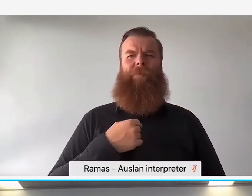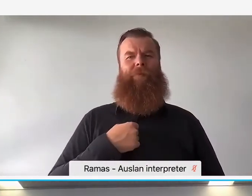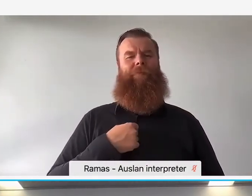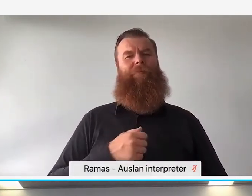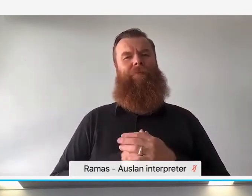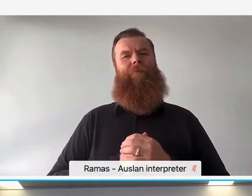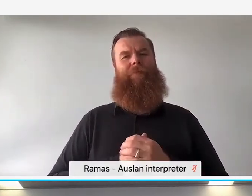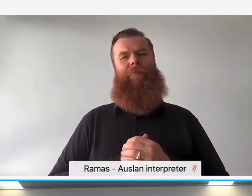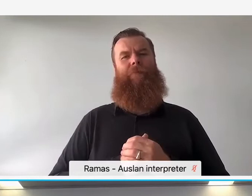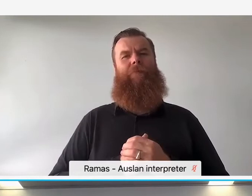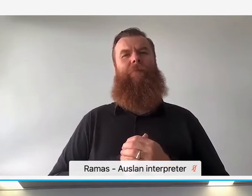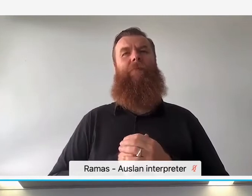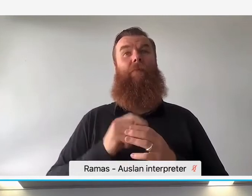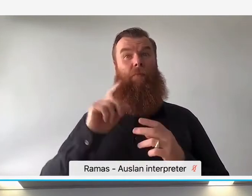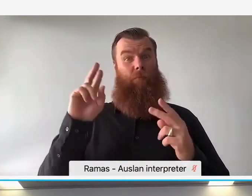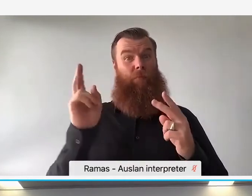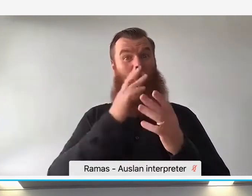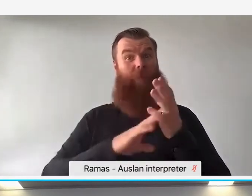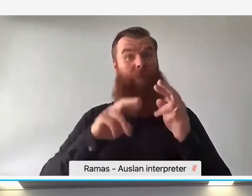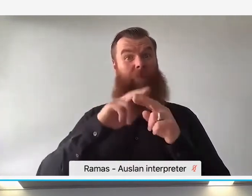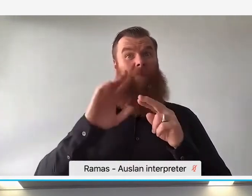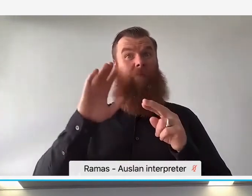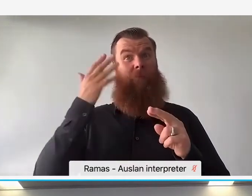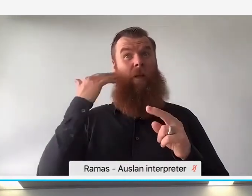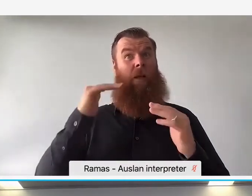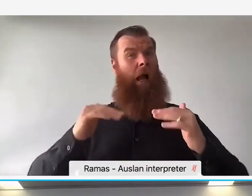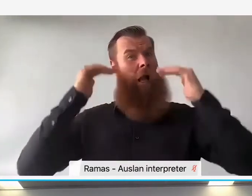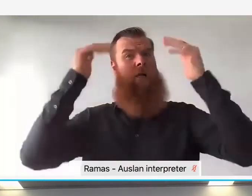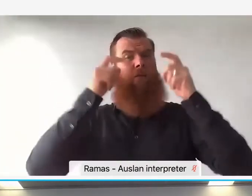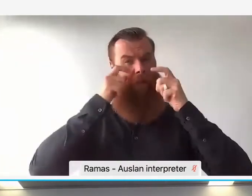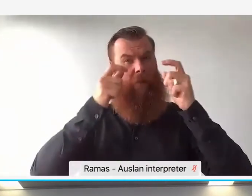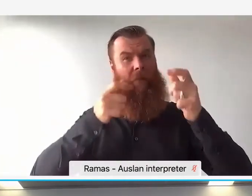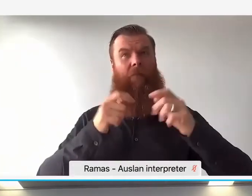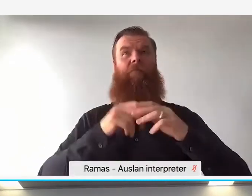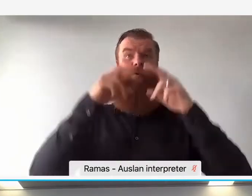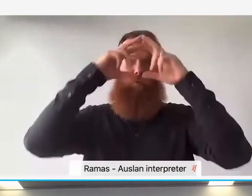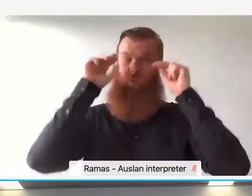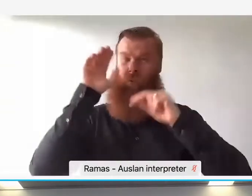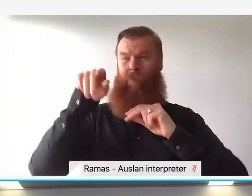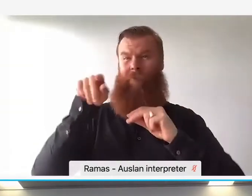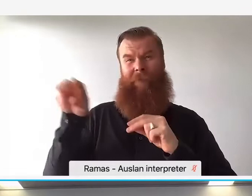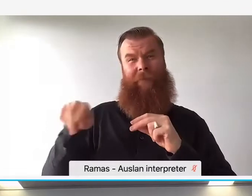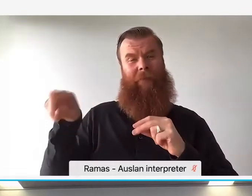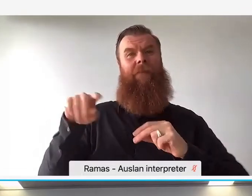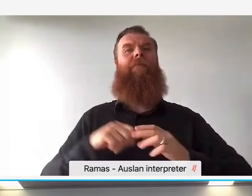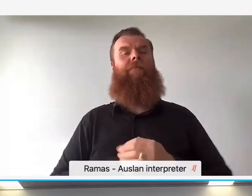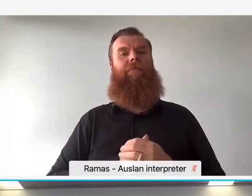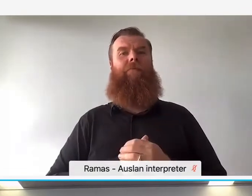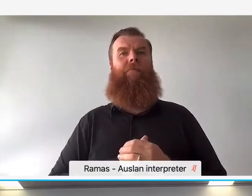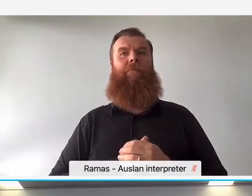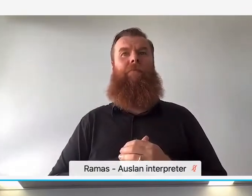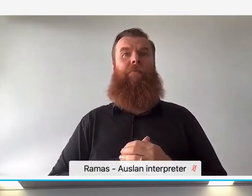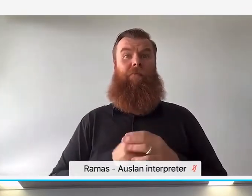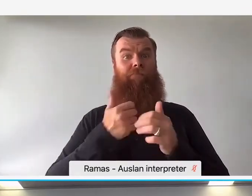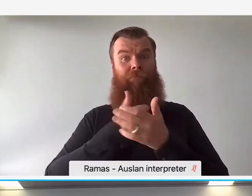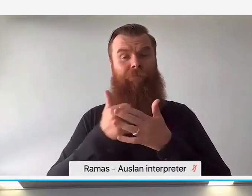of my parents in high care in a wonderful residential facility, is the increase in consistency of